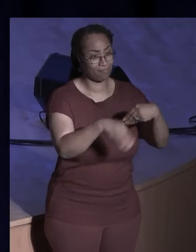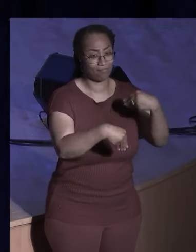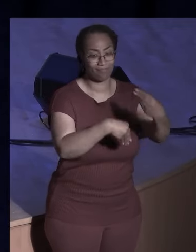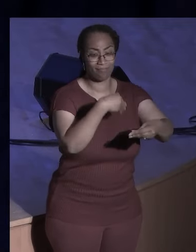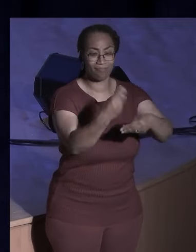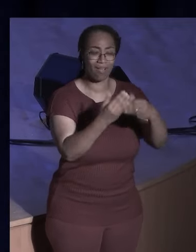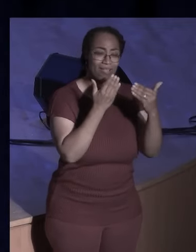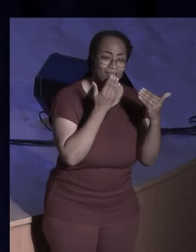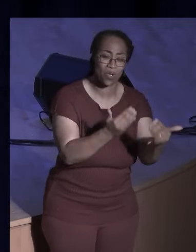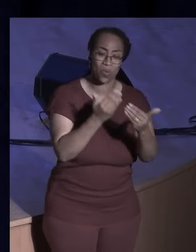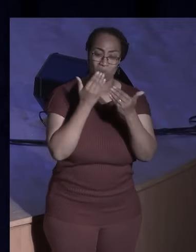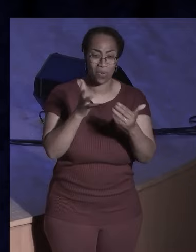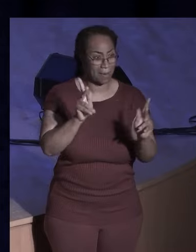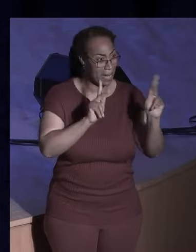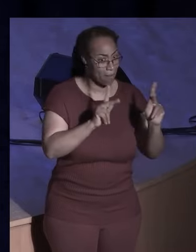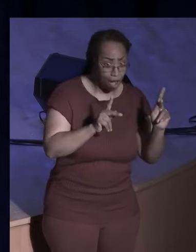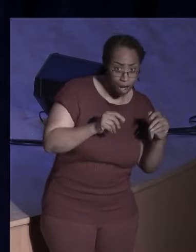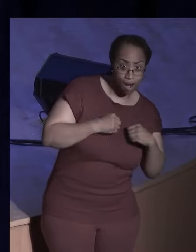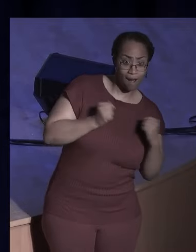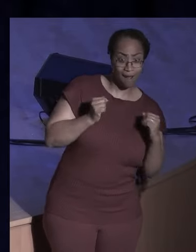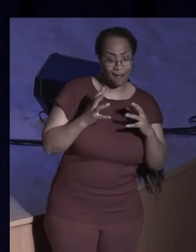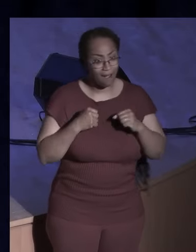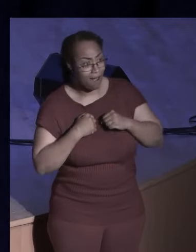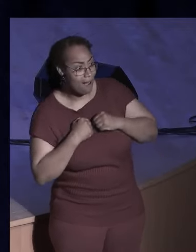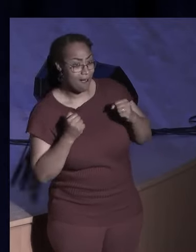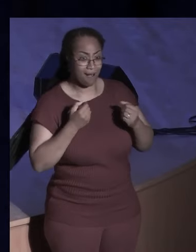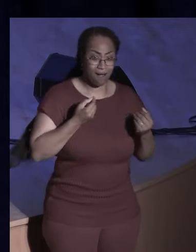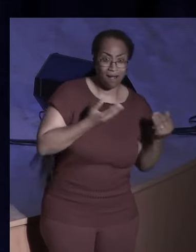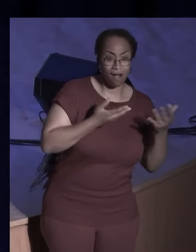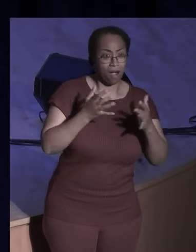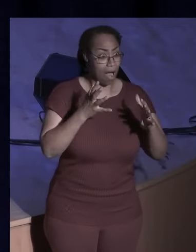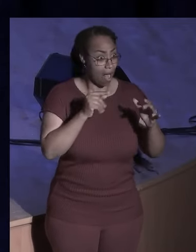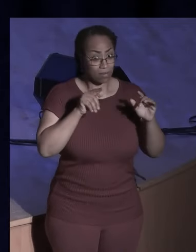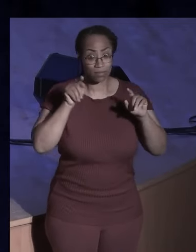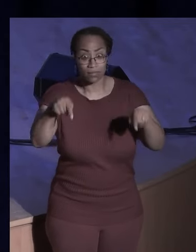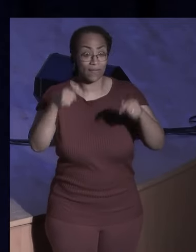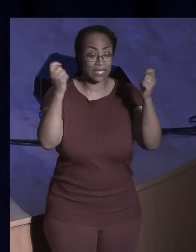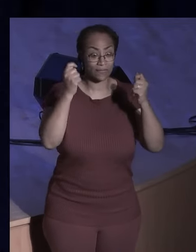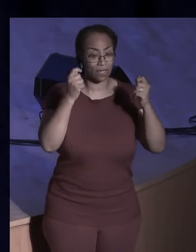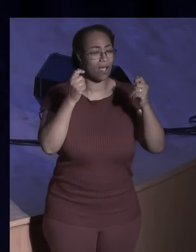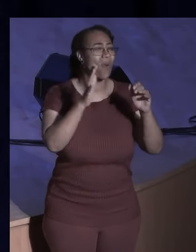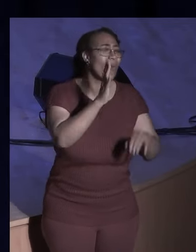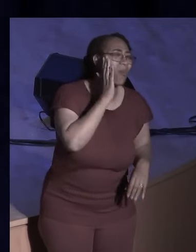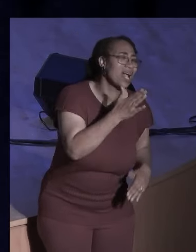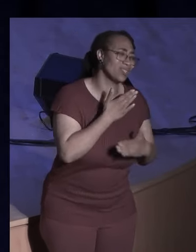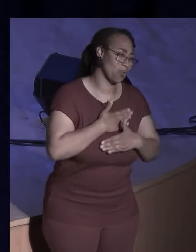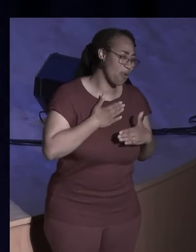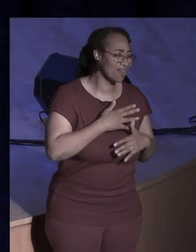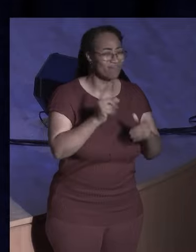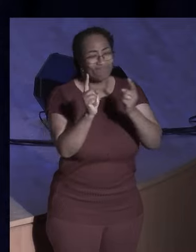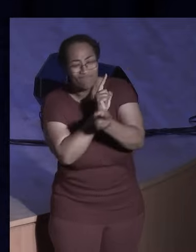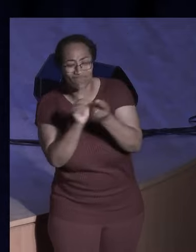I know that you're in for an incredible time as you explore the stalls and vendors that this year's festival has to offer.